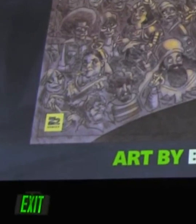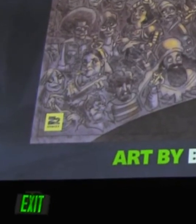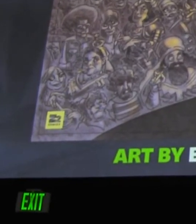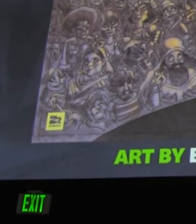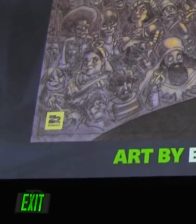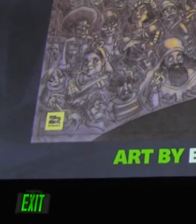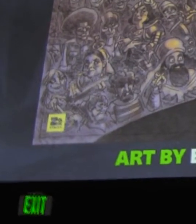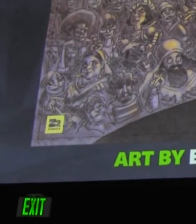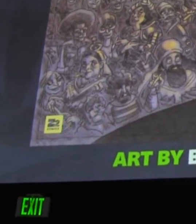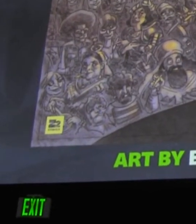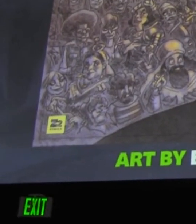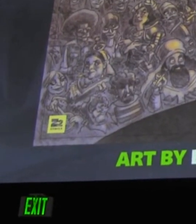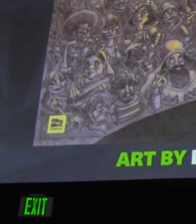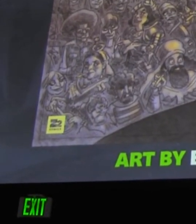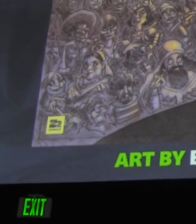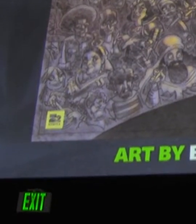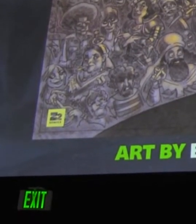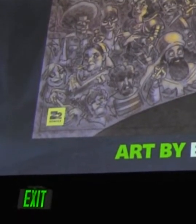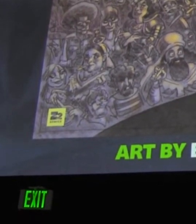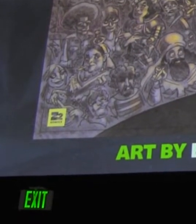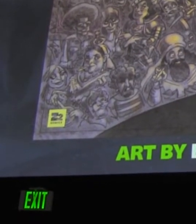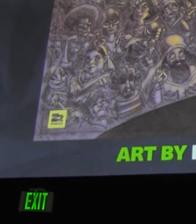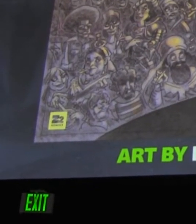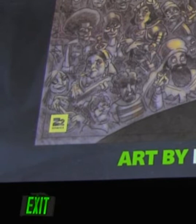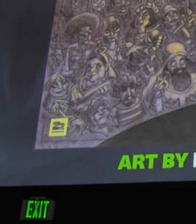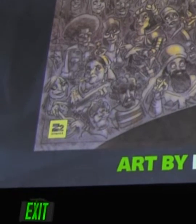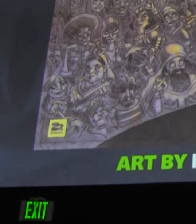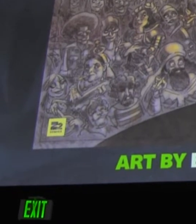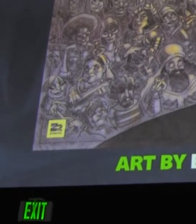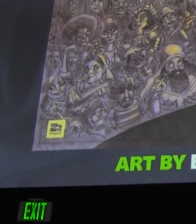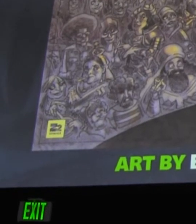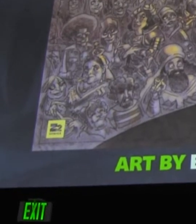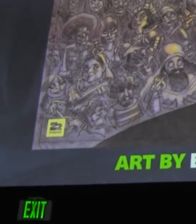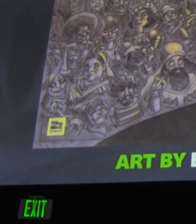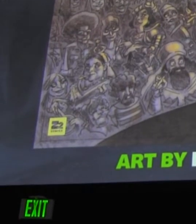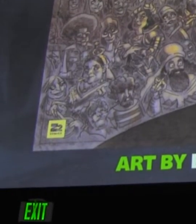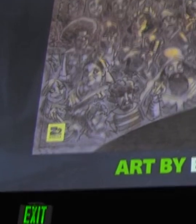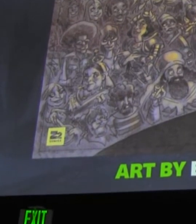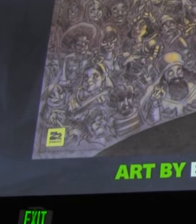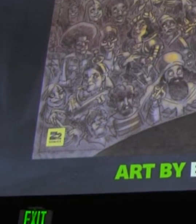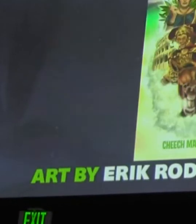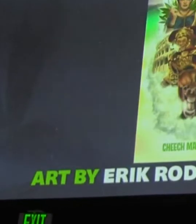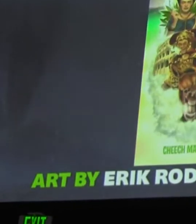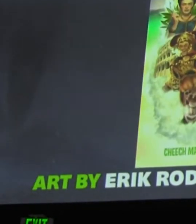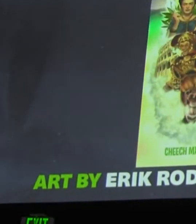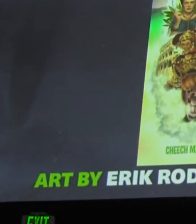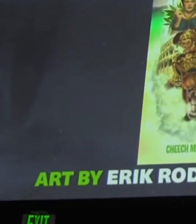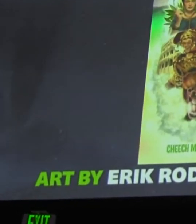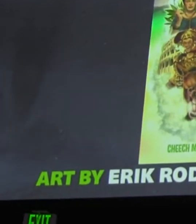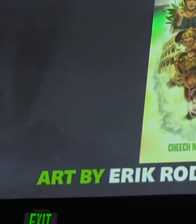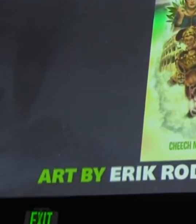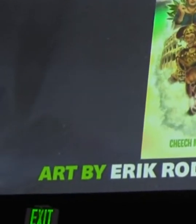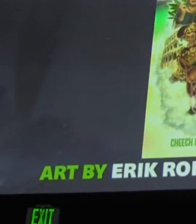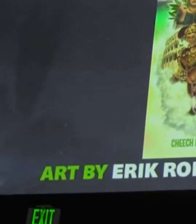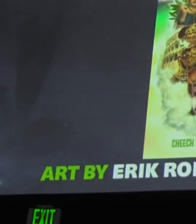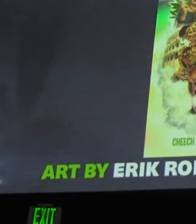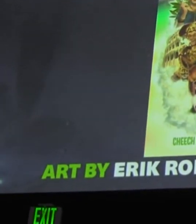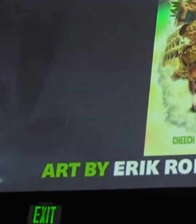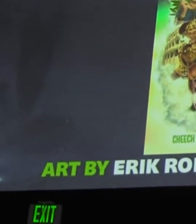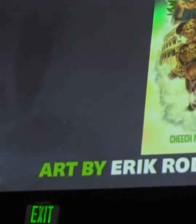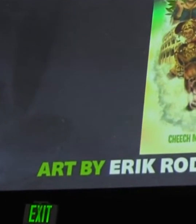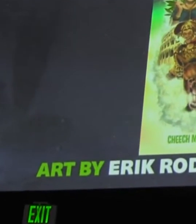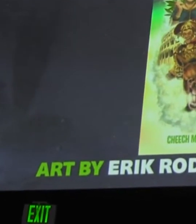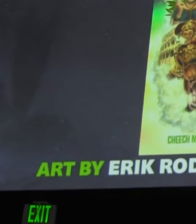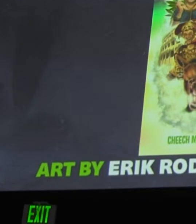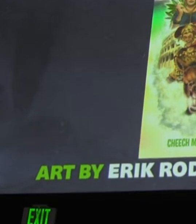Marin and Tommy Chong, Elliot Rawl. Art by Bob Fingerman. Let's go to the next one. This is the 2nd cover. Check this out